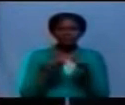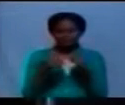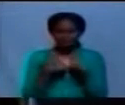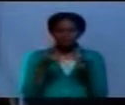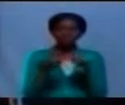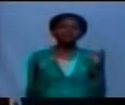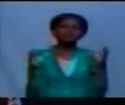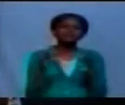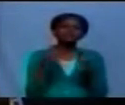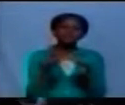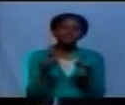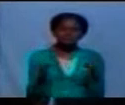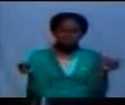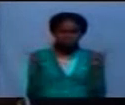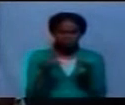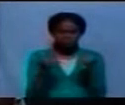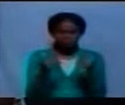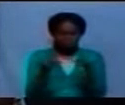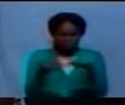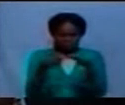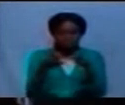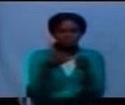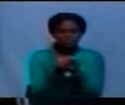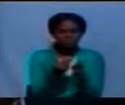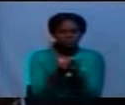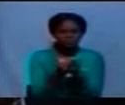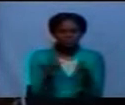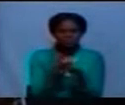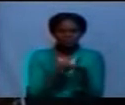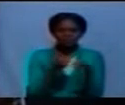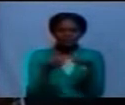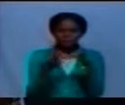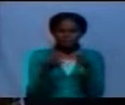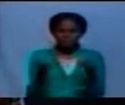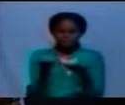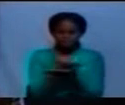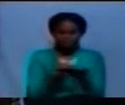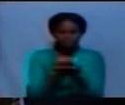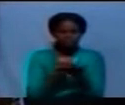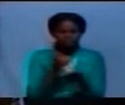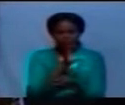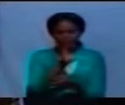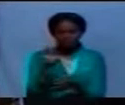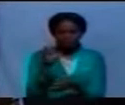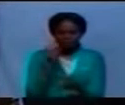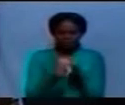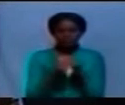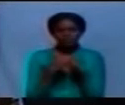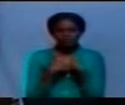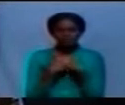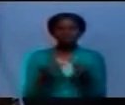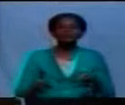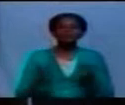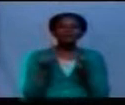there. And where do they take the money? They take them to economic sectors that have got the highest growth